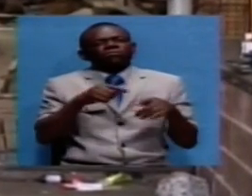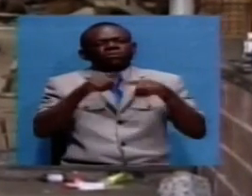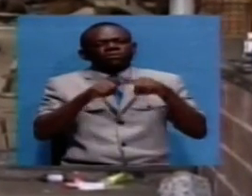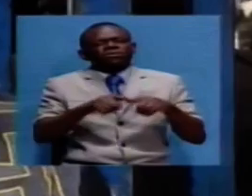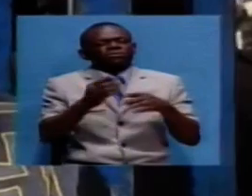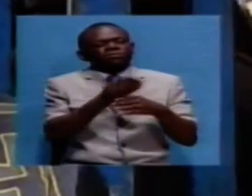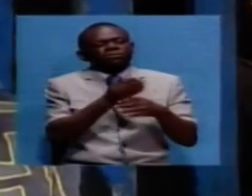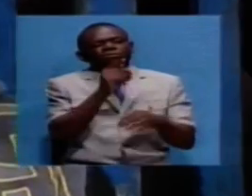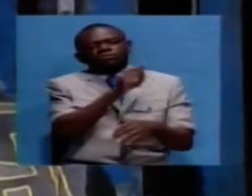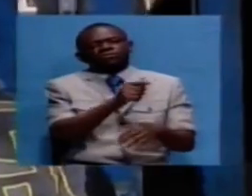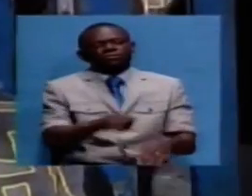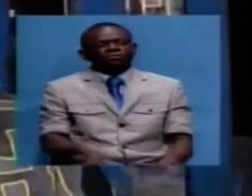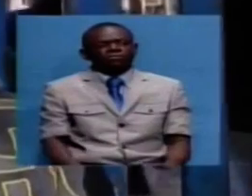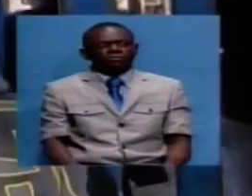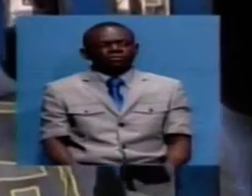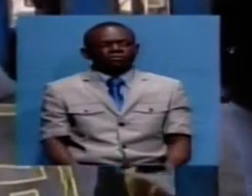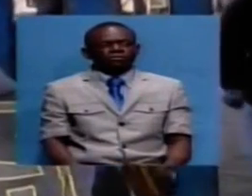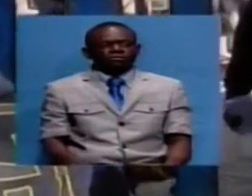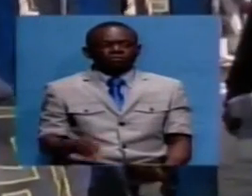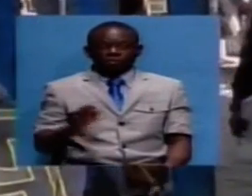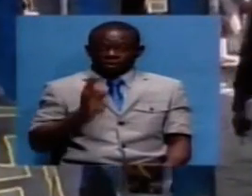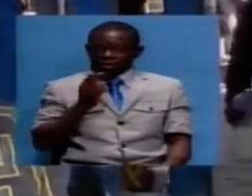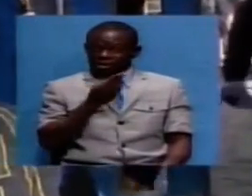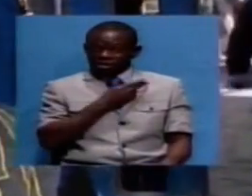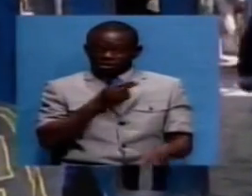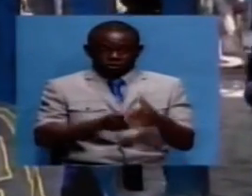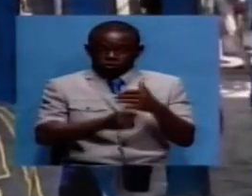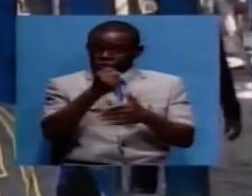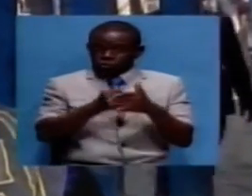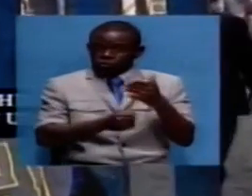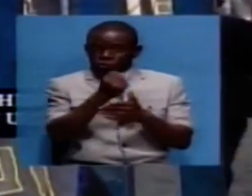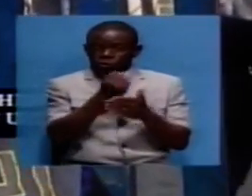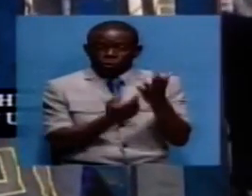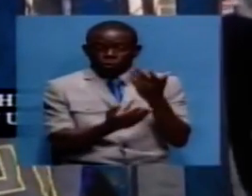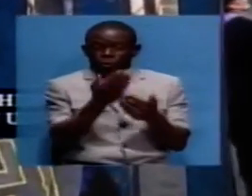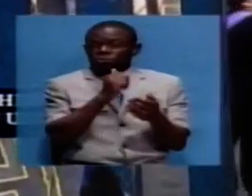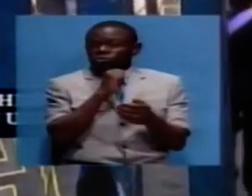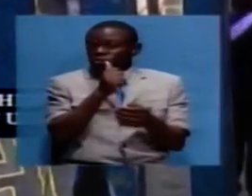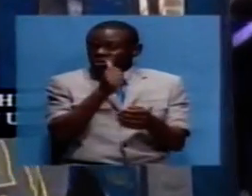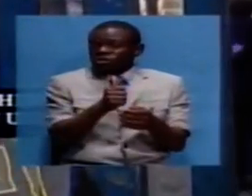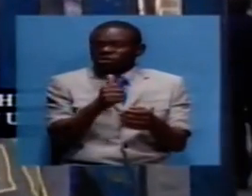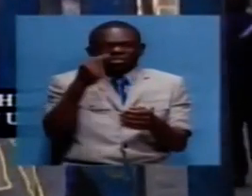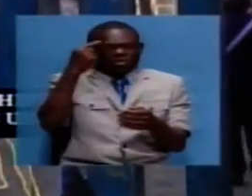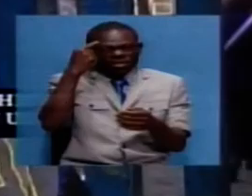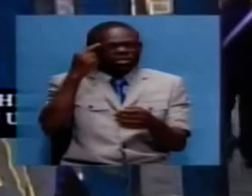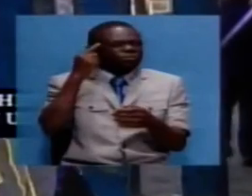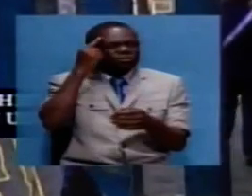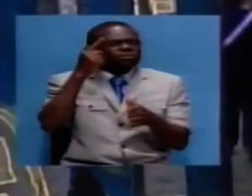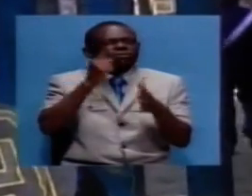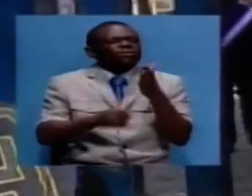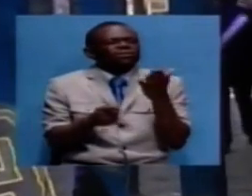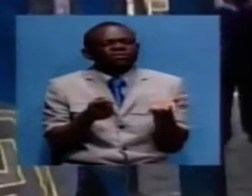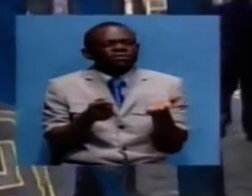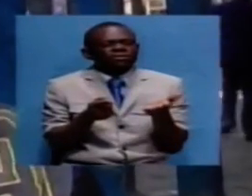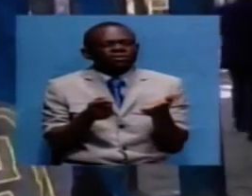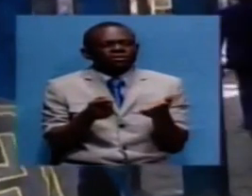yamene sinapi ati ganizirako bwanji timvereko chapi otherwise side kwatu kamesi kunapi